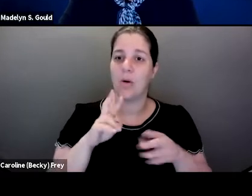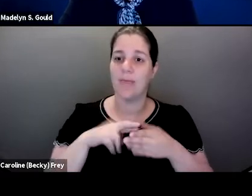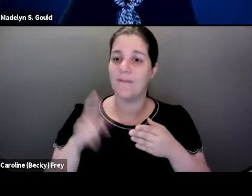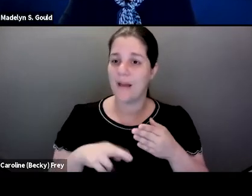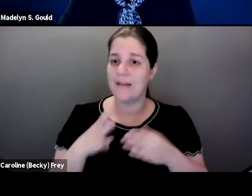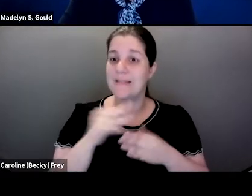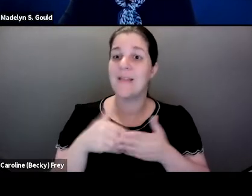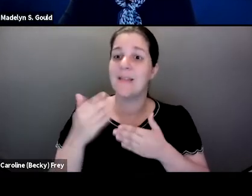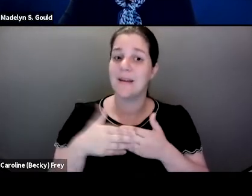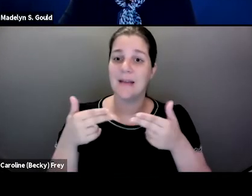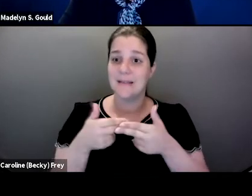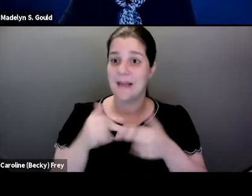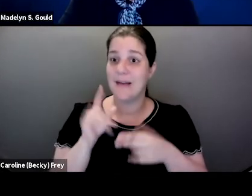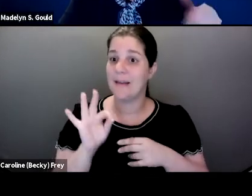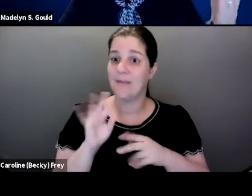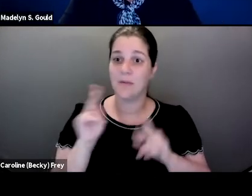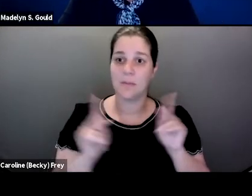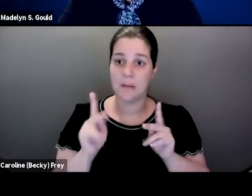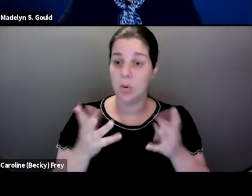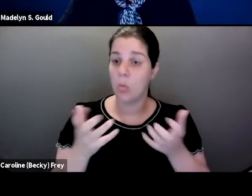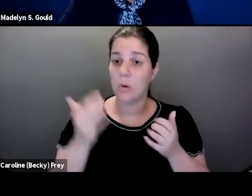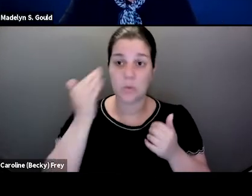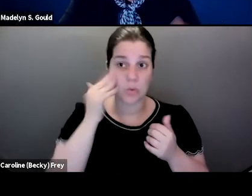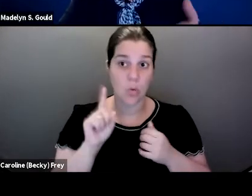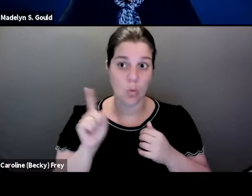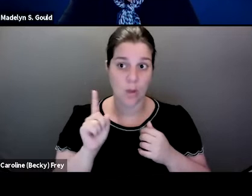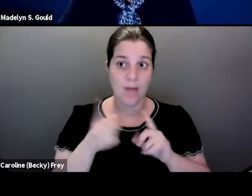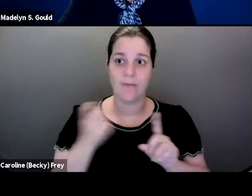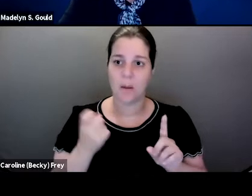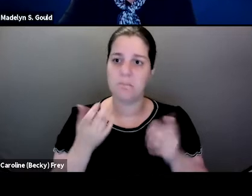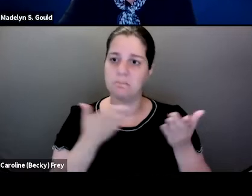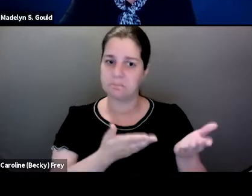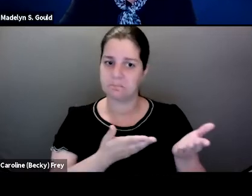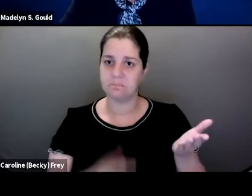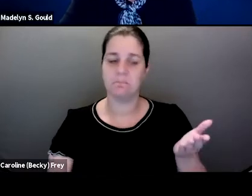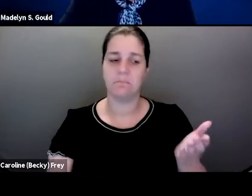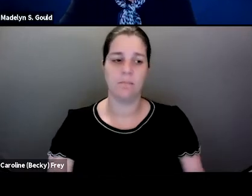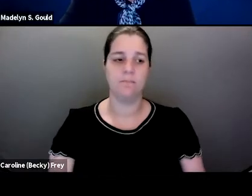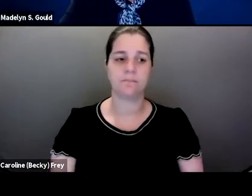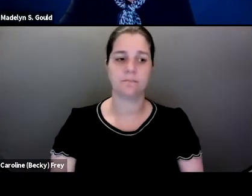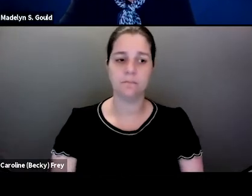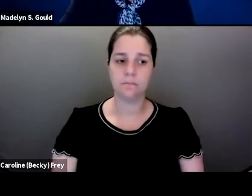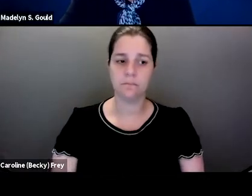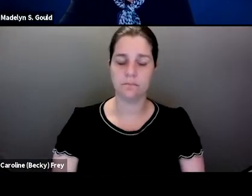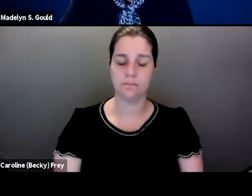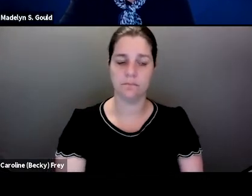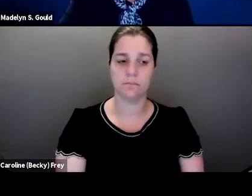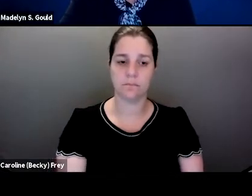if people want to know where these findings are coming, I've provided a list of